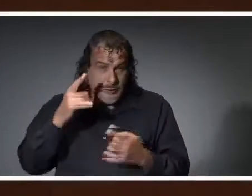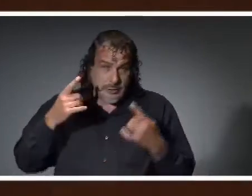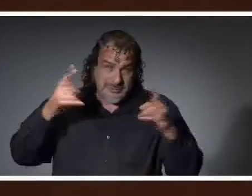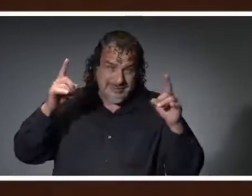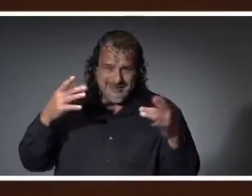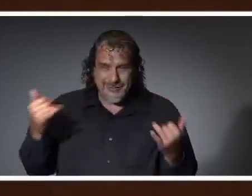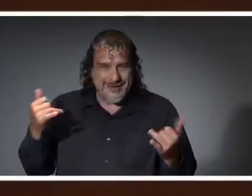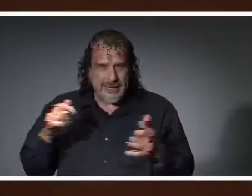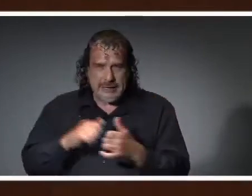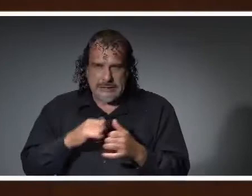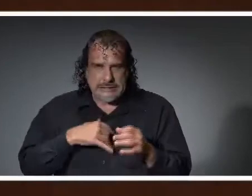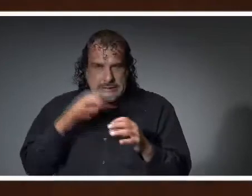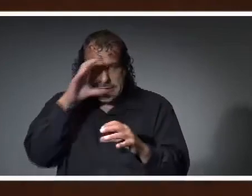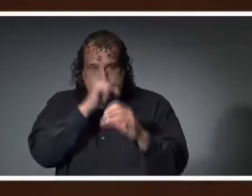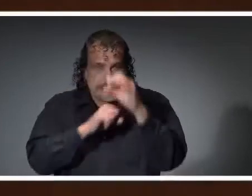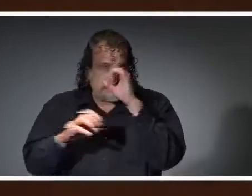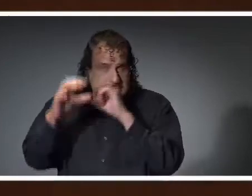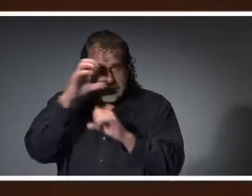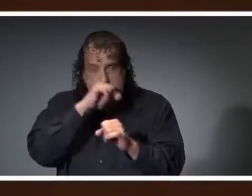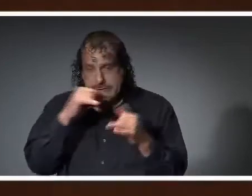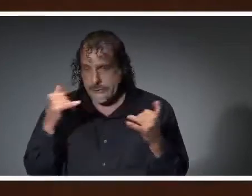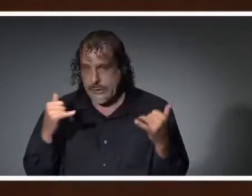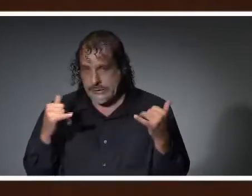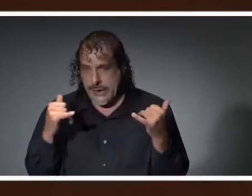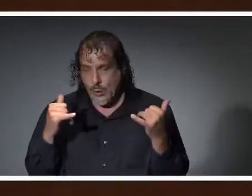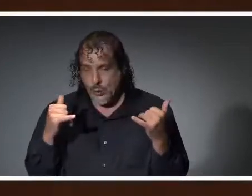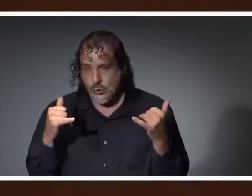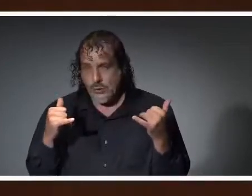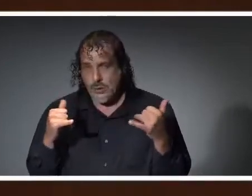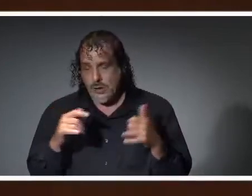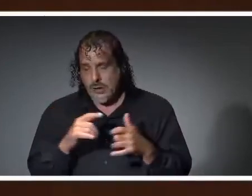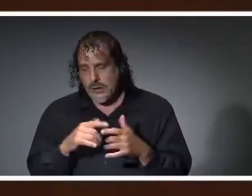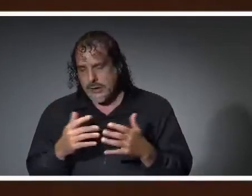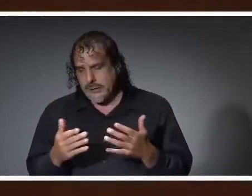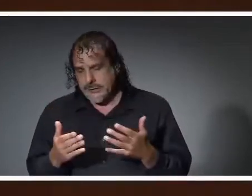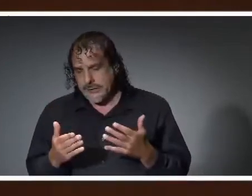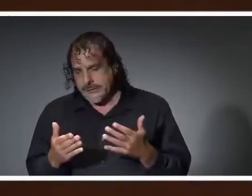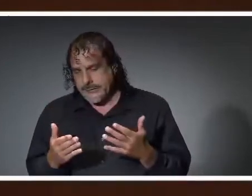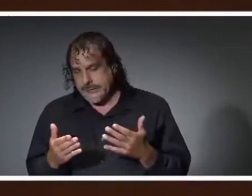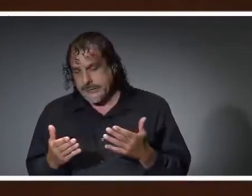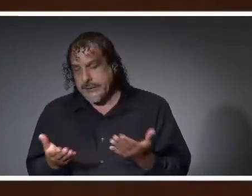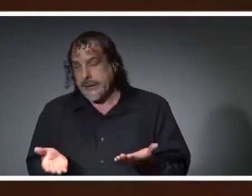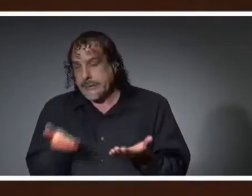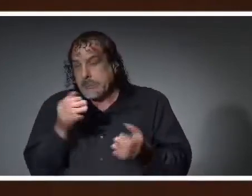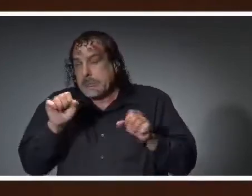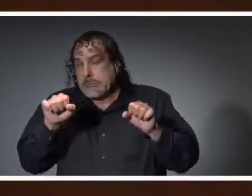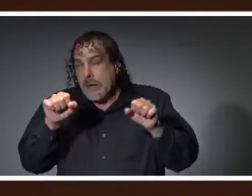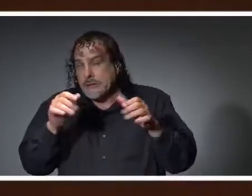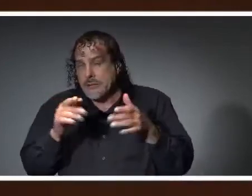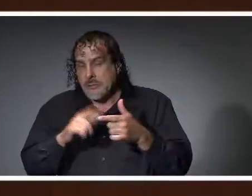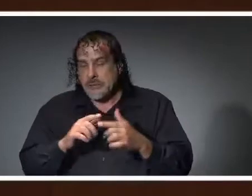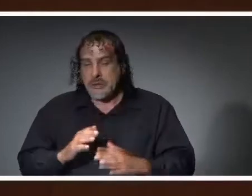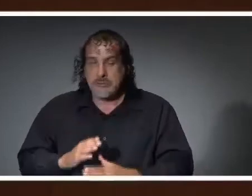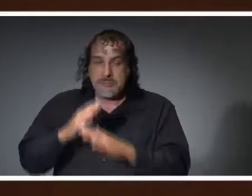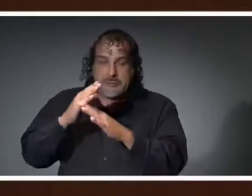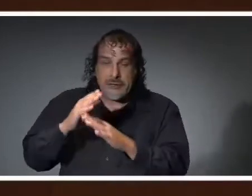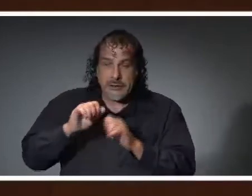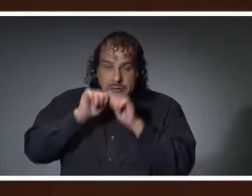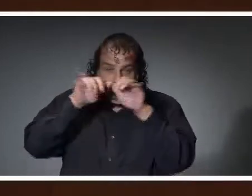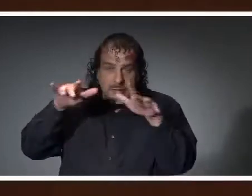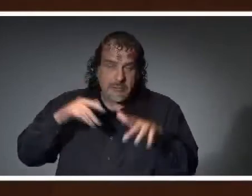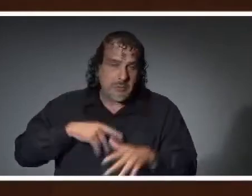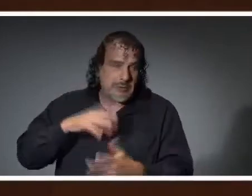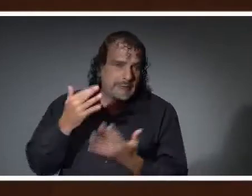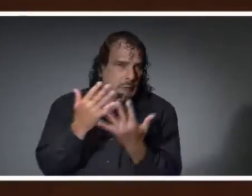theoretical. But I'd say it's promising for maybe as a preventive for transmission primarily, and we'll just have to kind of wait and see.